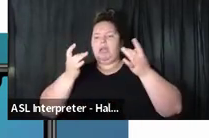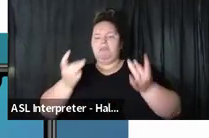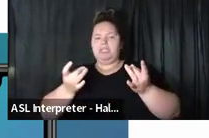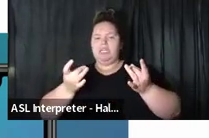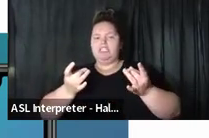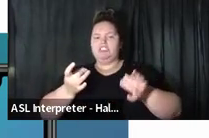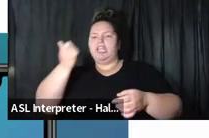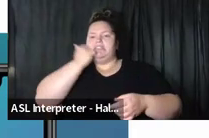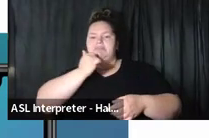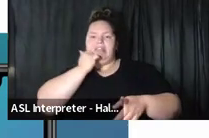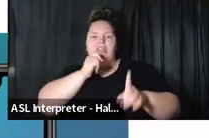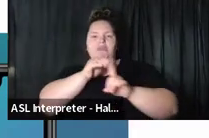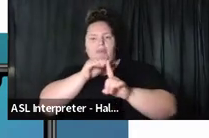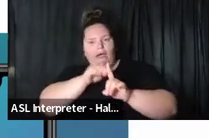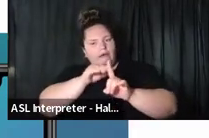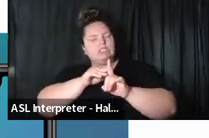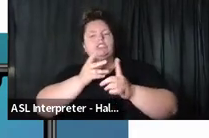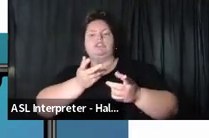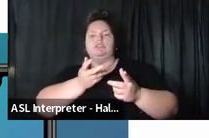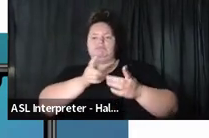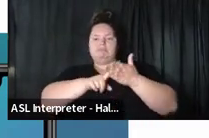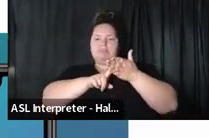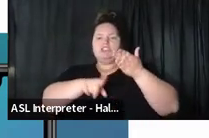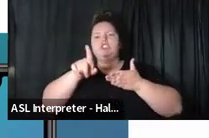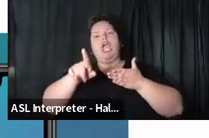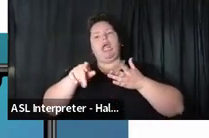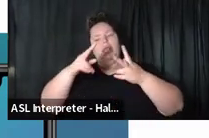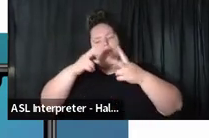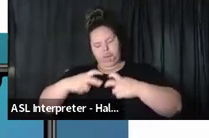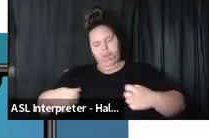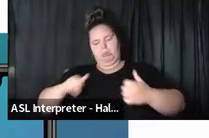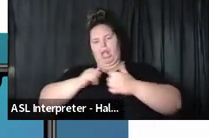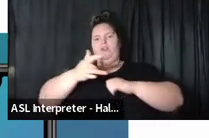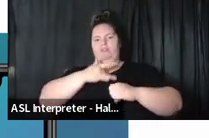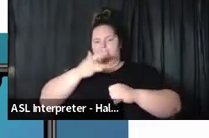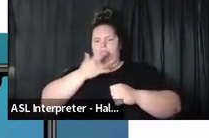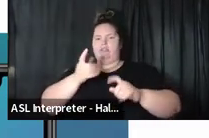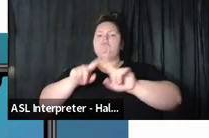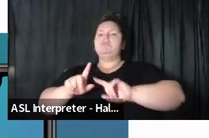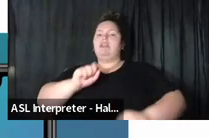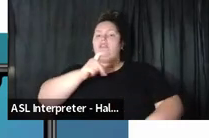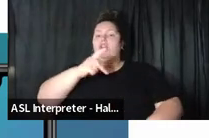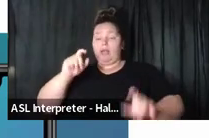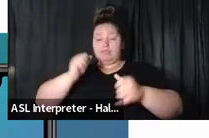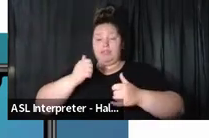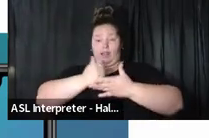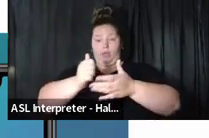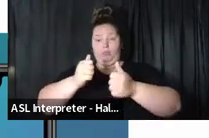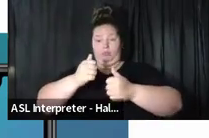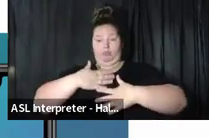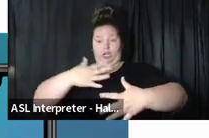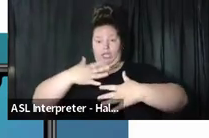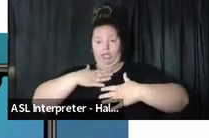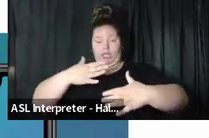daily reminders and check-ins about how you're feeling. There's different apps that can help you with your breathing. So actually do